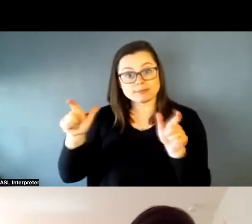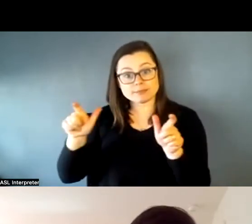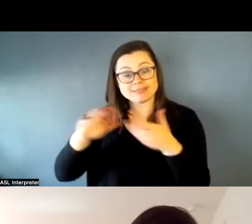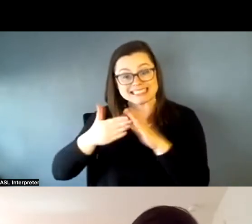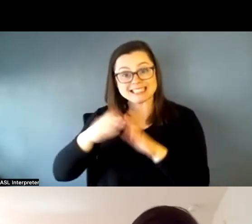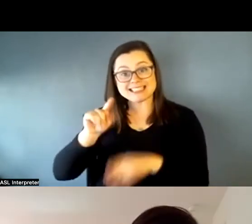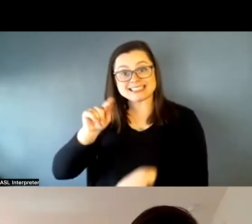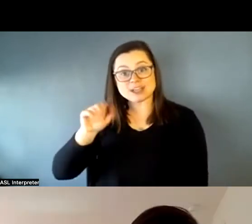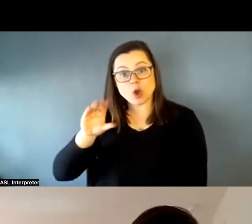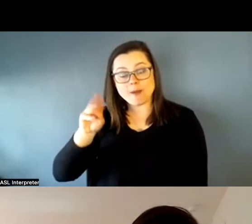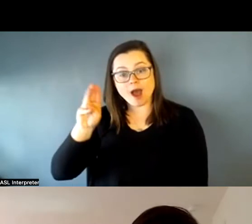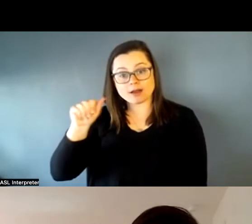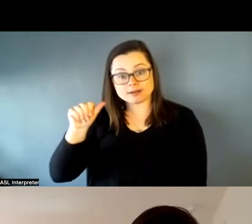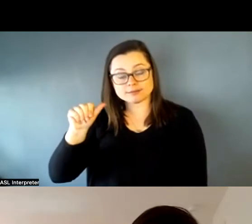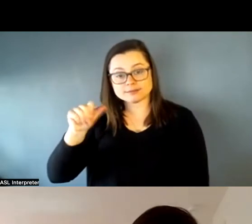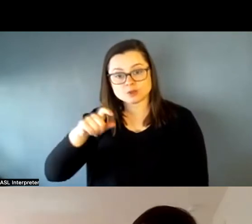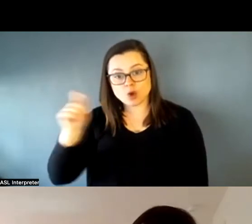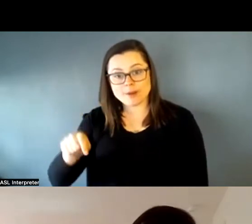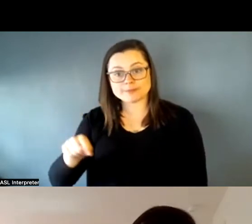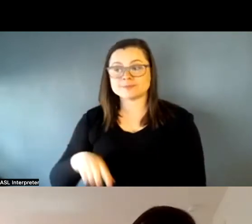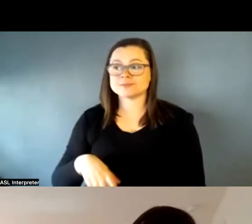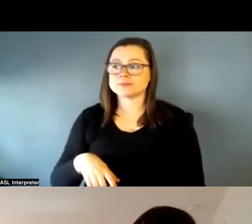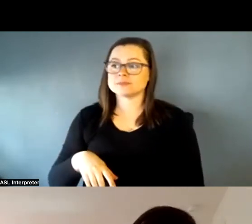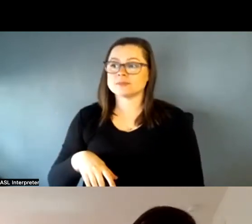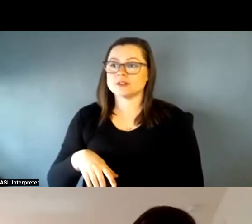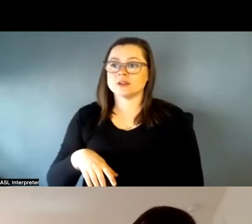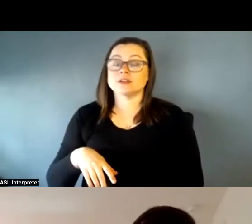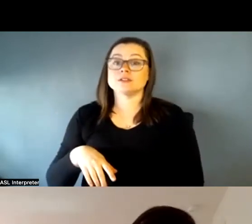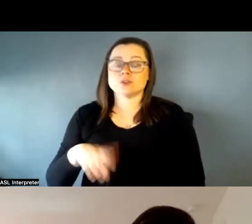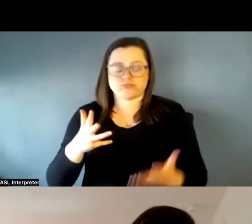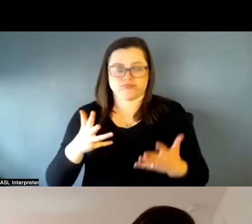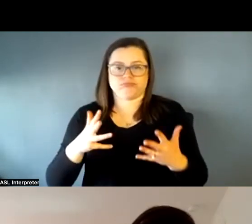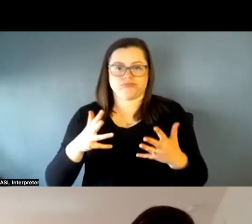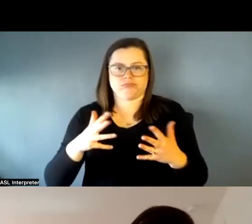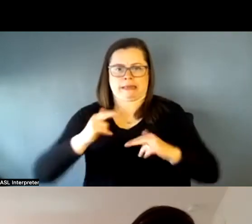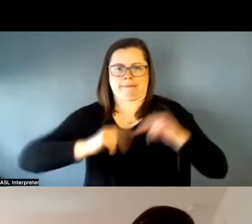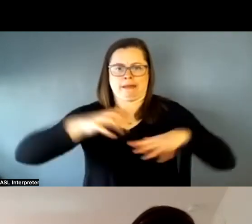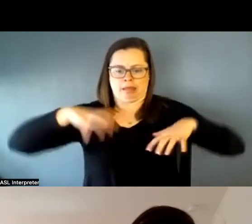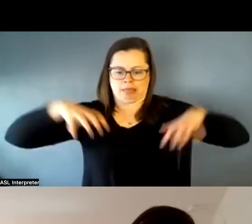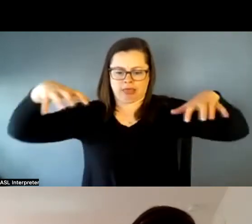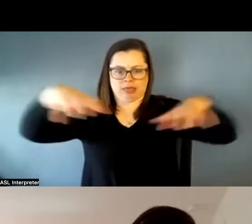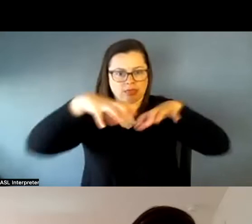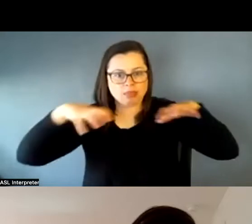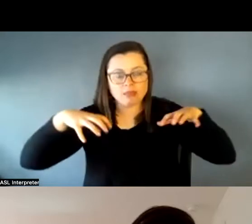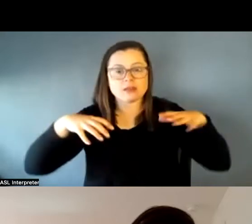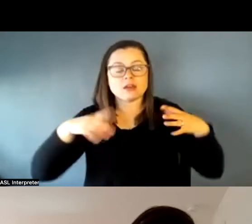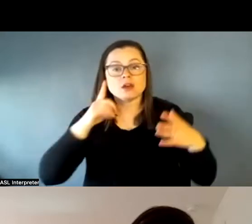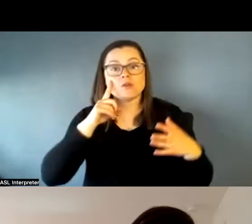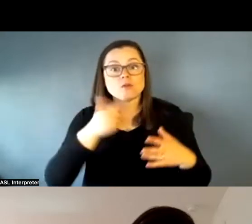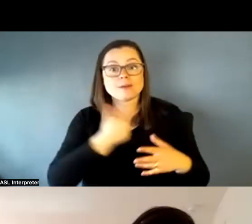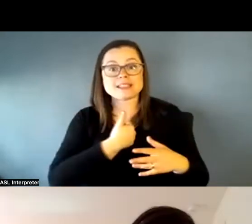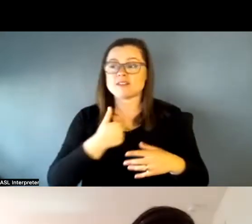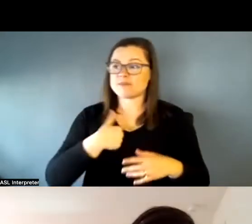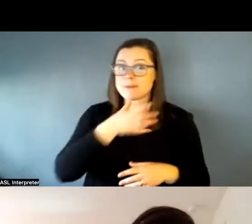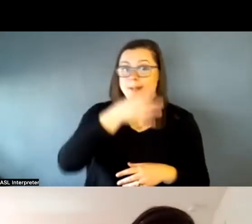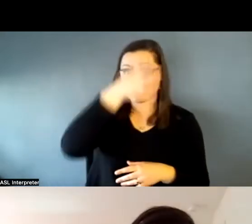so for me to really connect, even growing up, my parents, we went camping